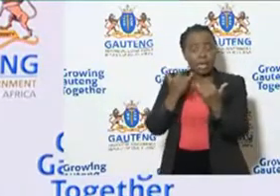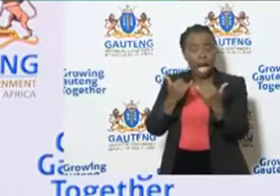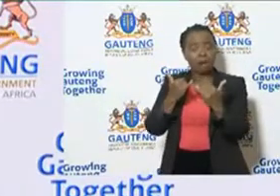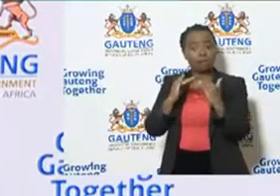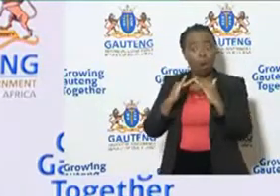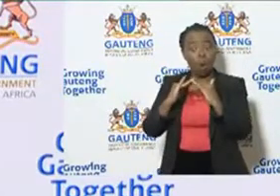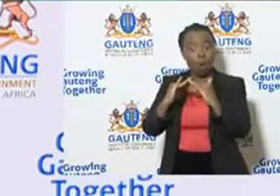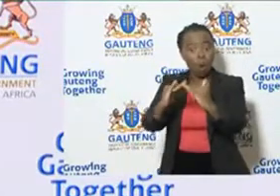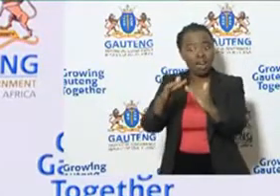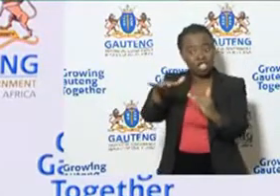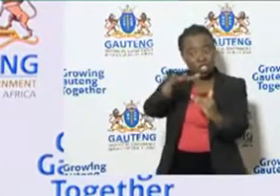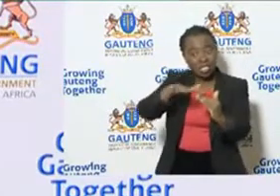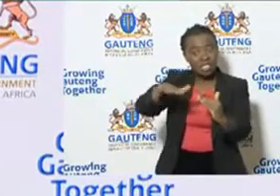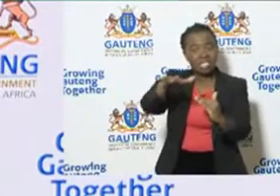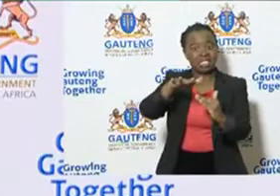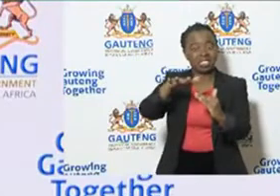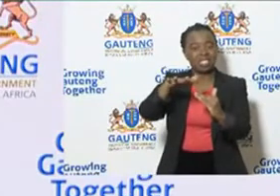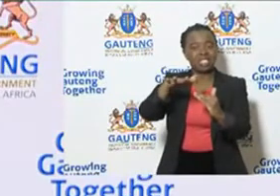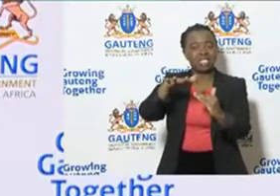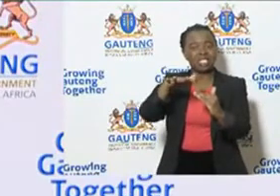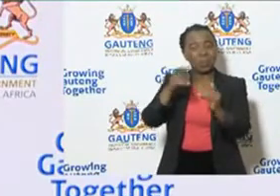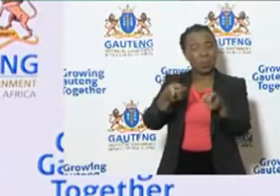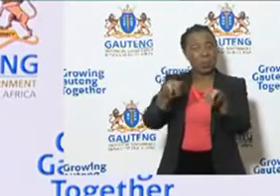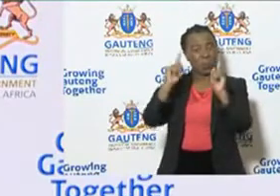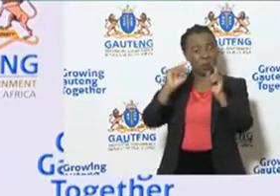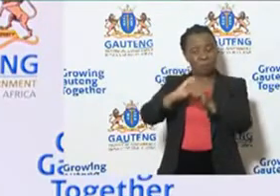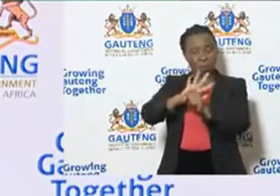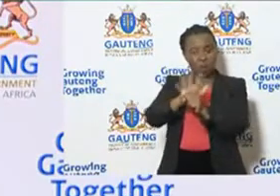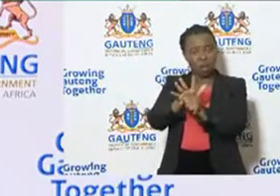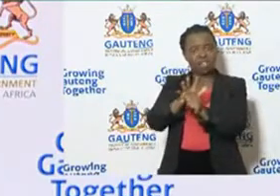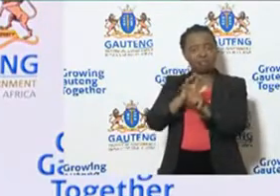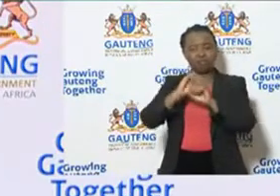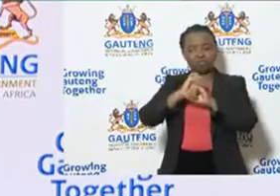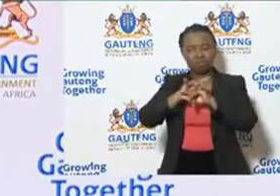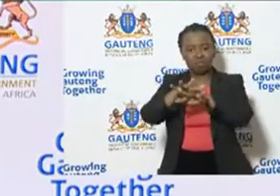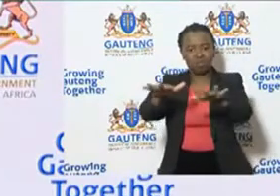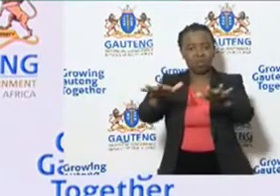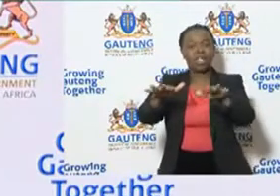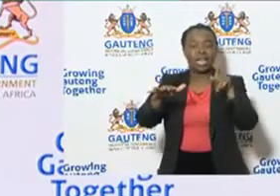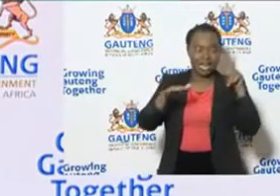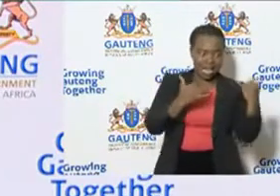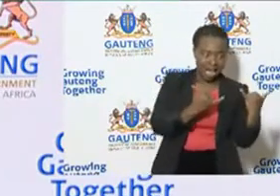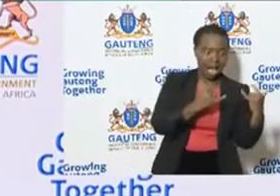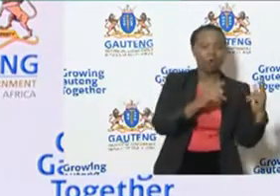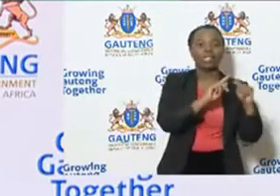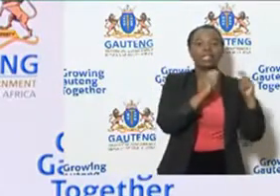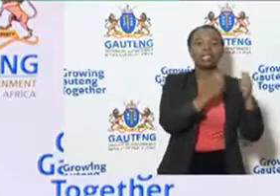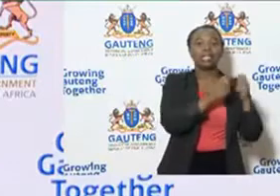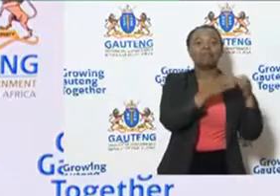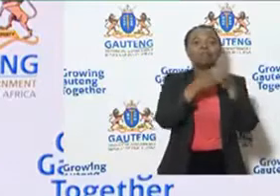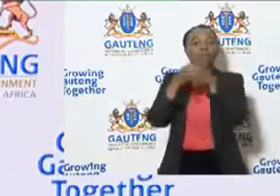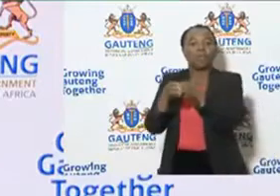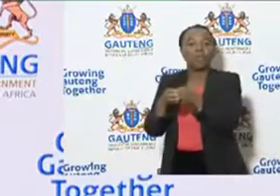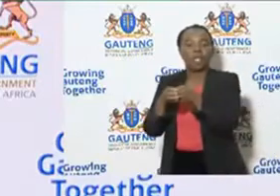now. We need a ward-based response, including at ward level, to identify areas of high